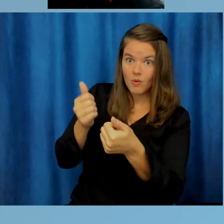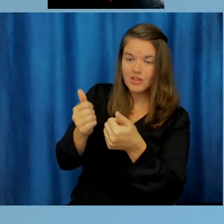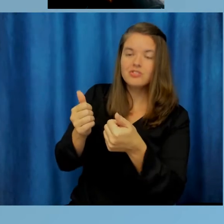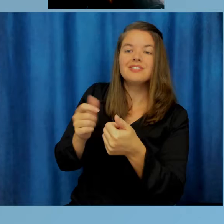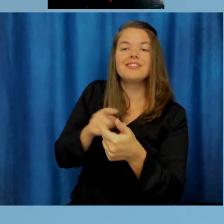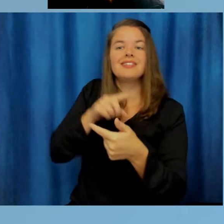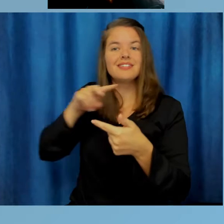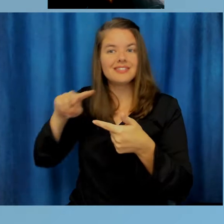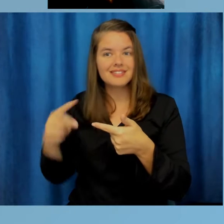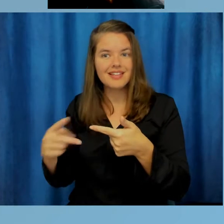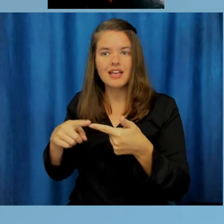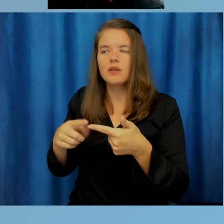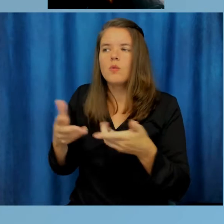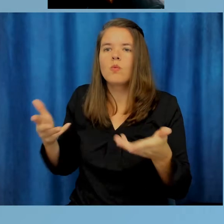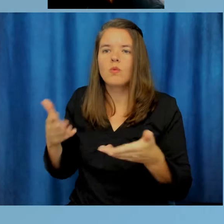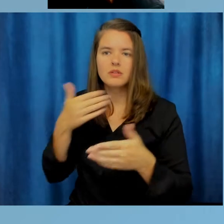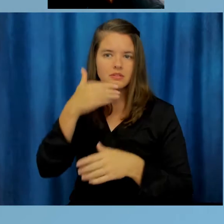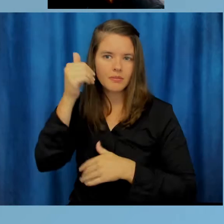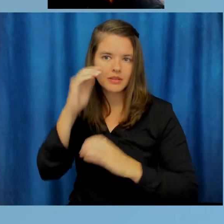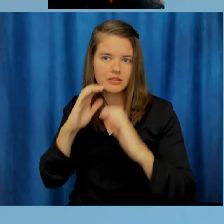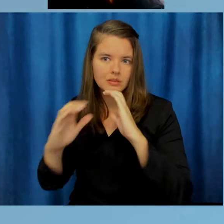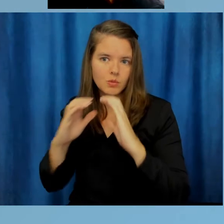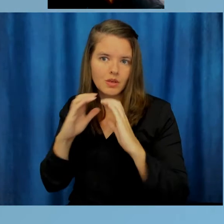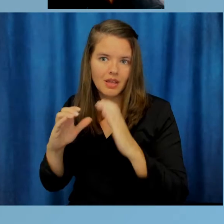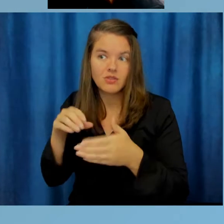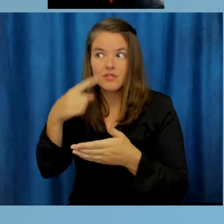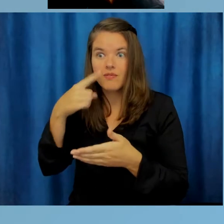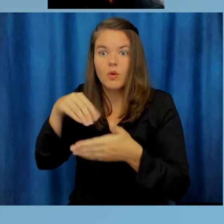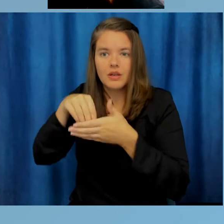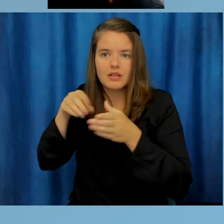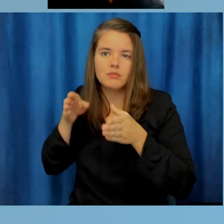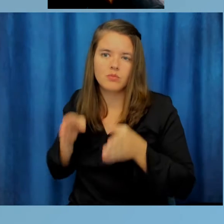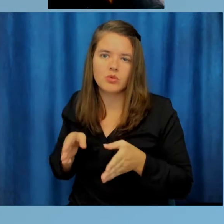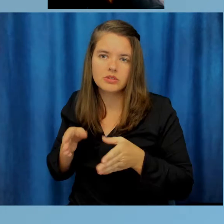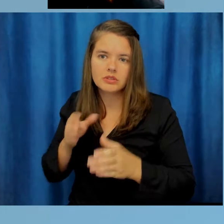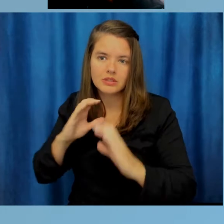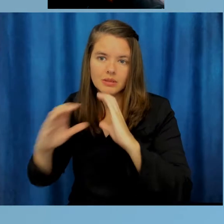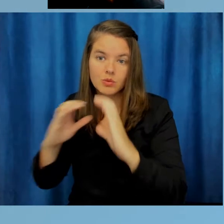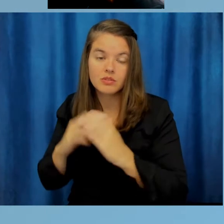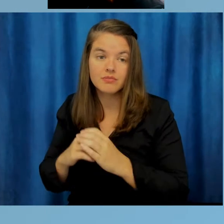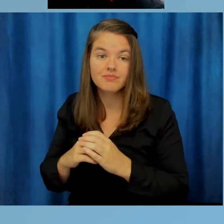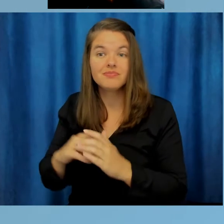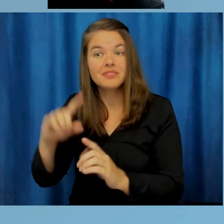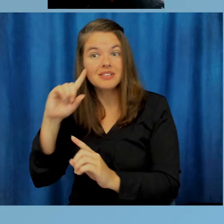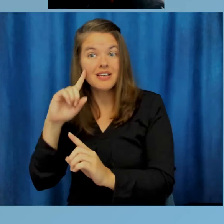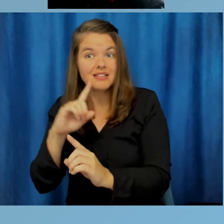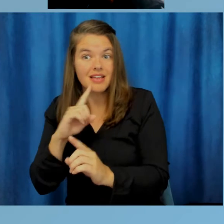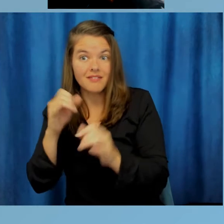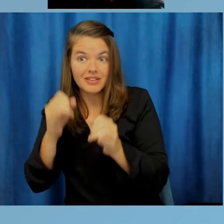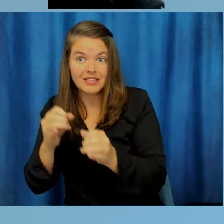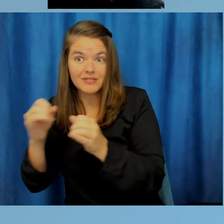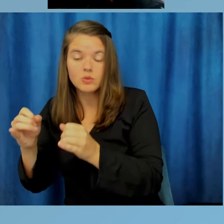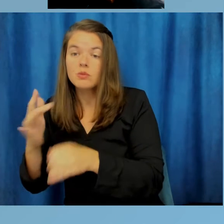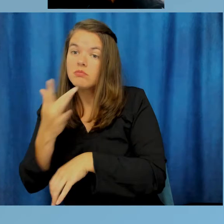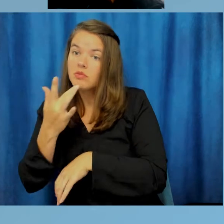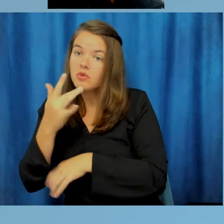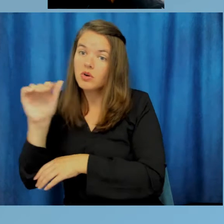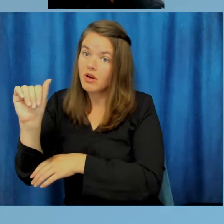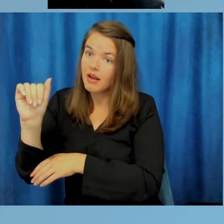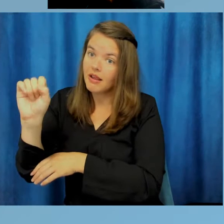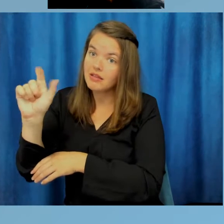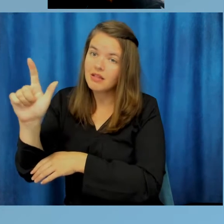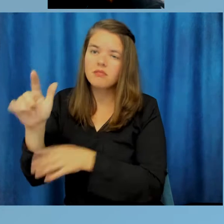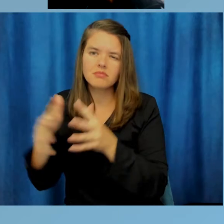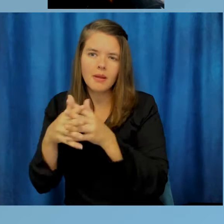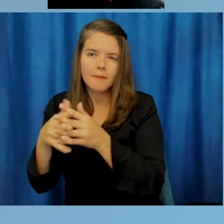you need to know what the best communication methods are for in-person communication. Basically, deaf individuals prefer